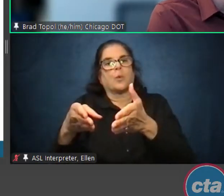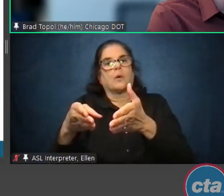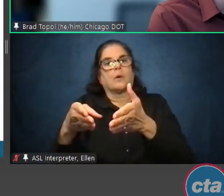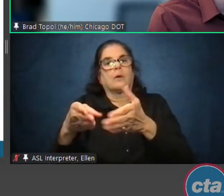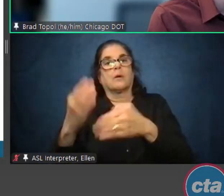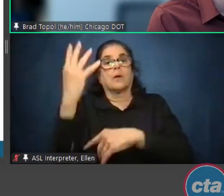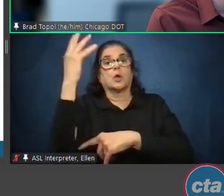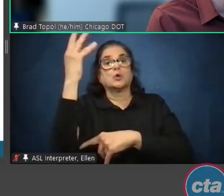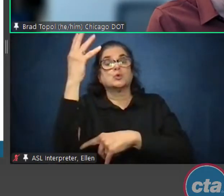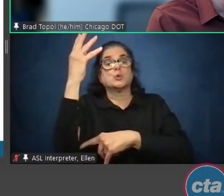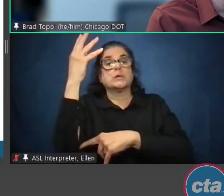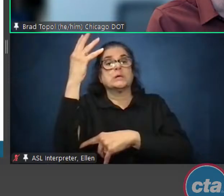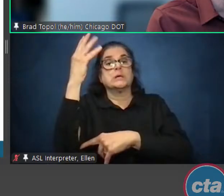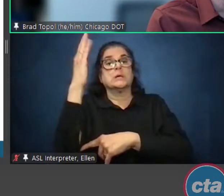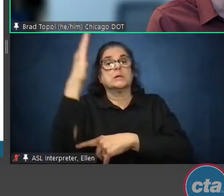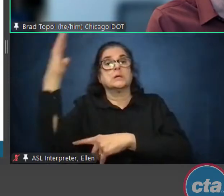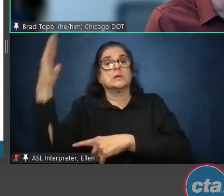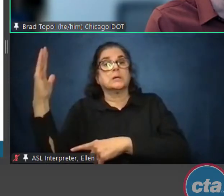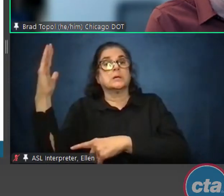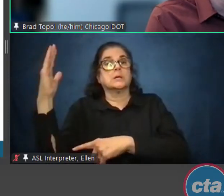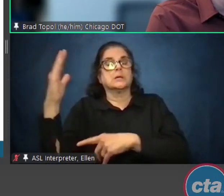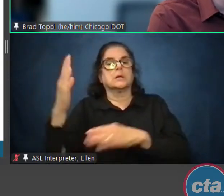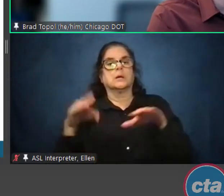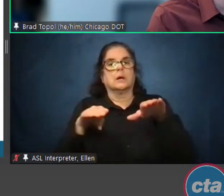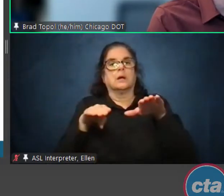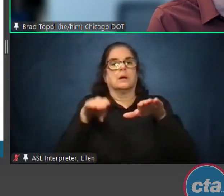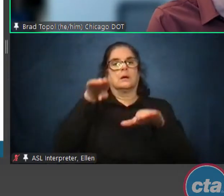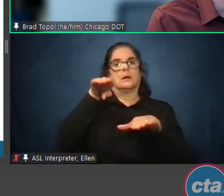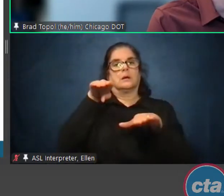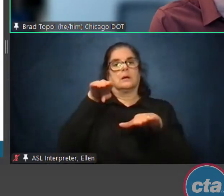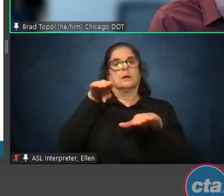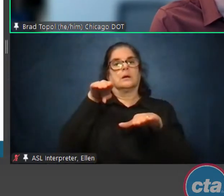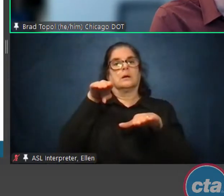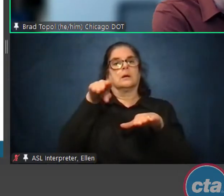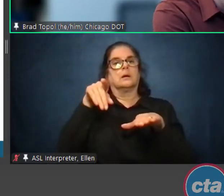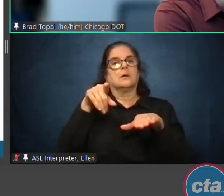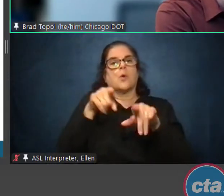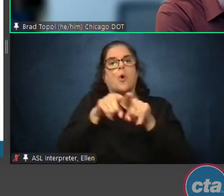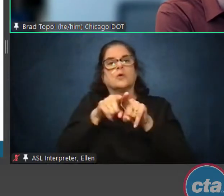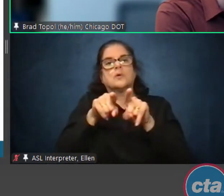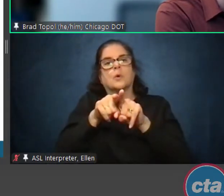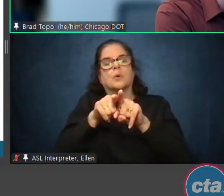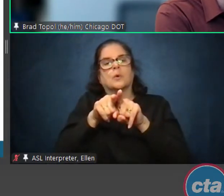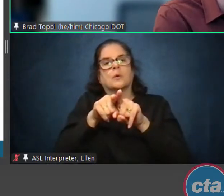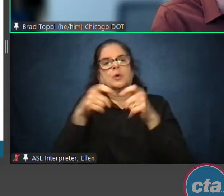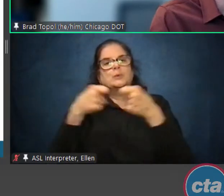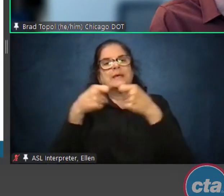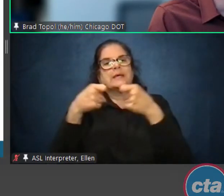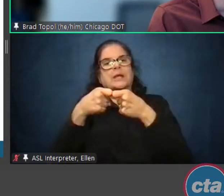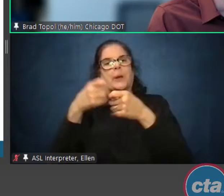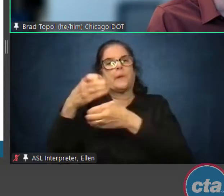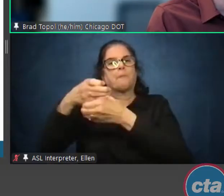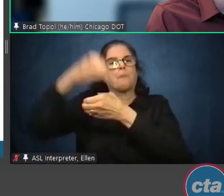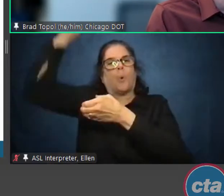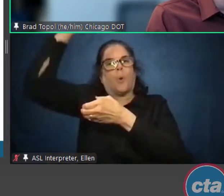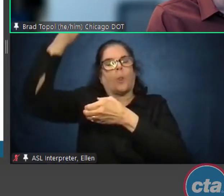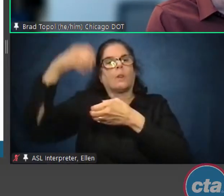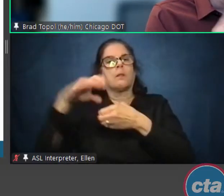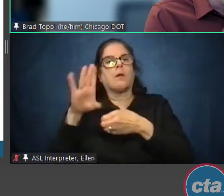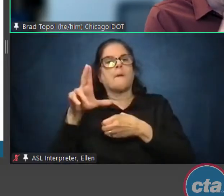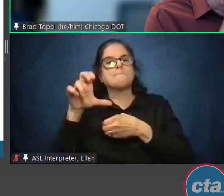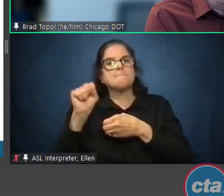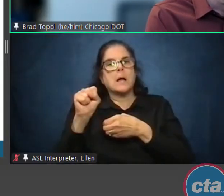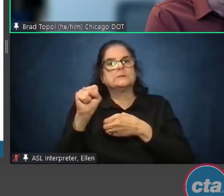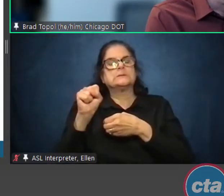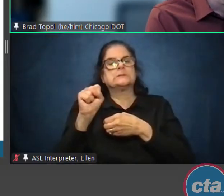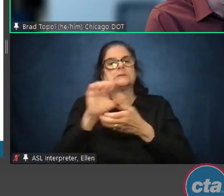tree, the furniture zone in between that and a raised bike lane. So there's trees and a utility pole between that, and then a bus median.